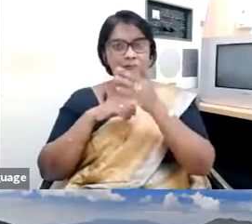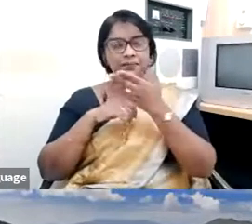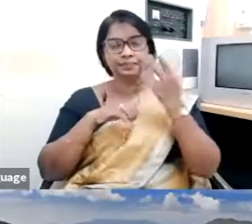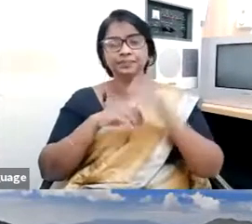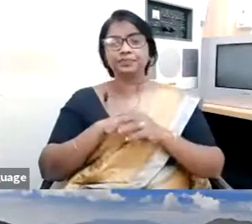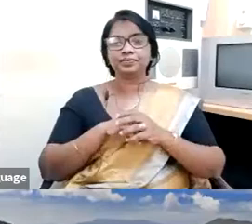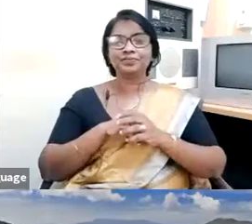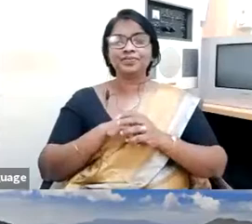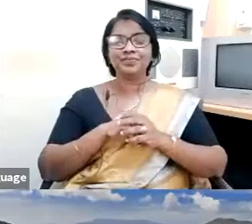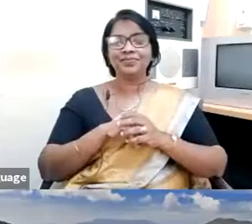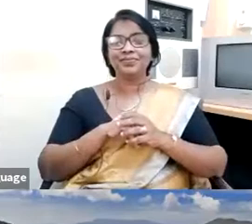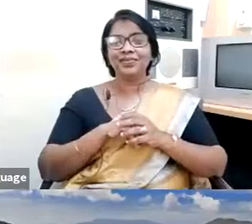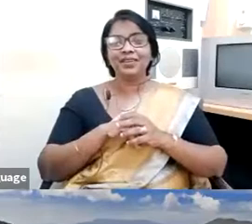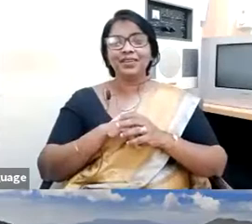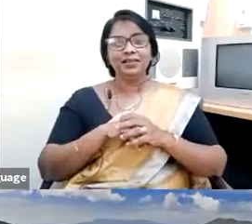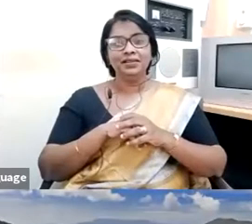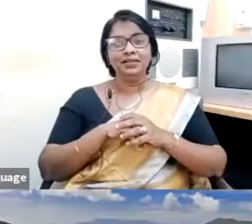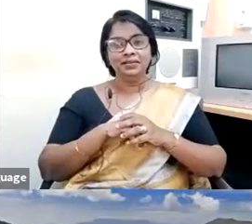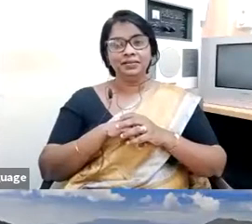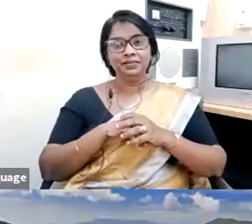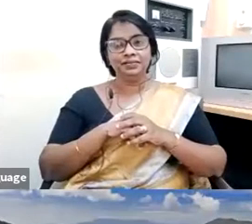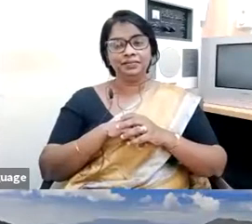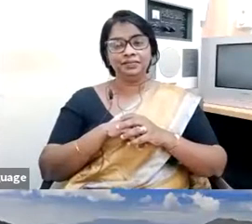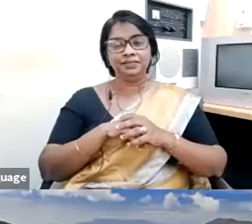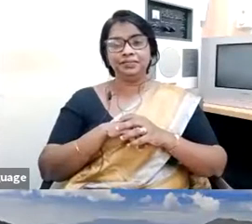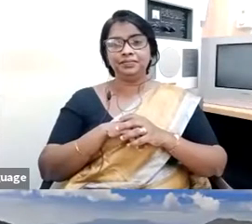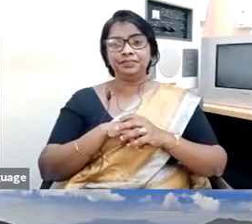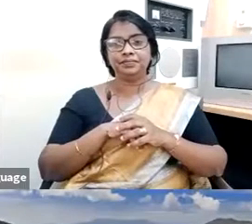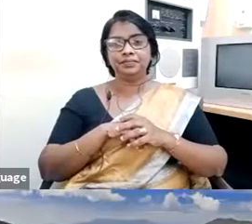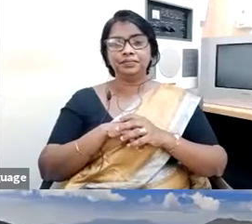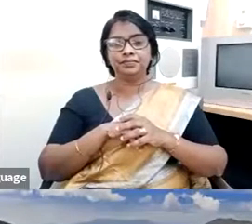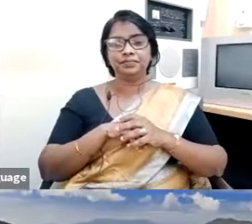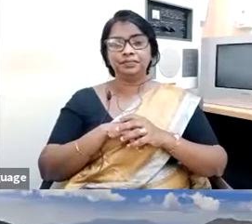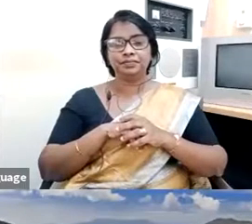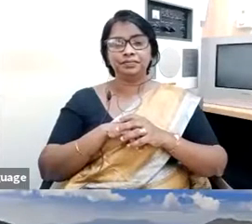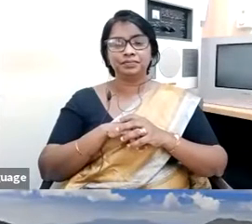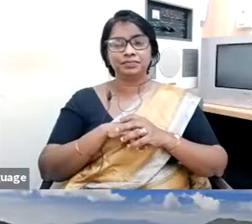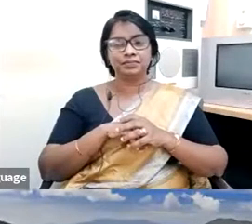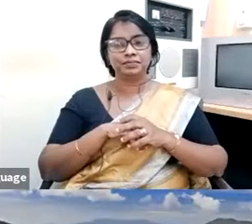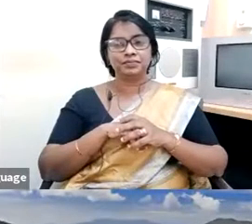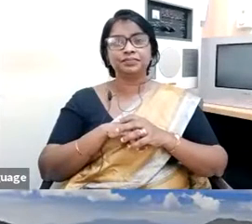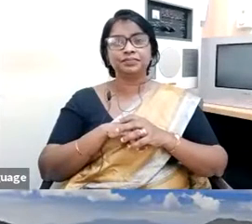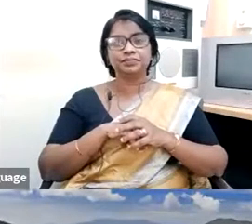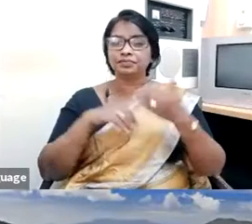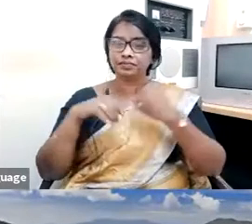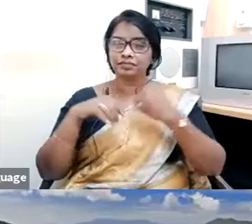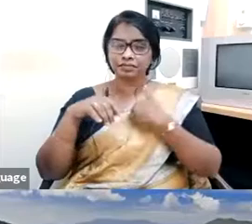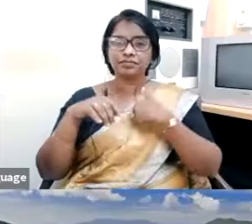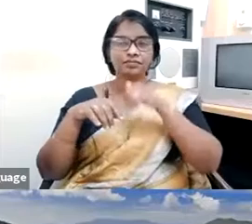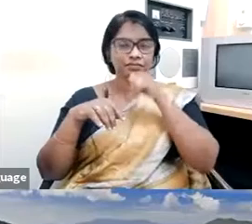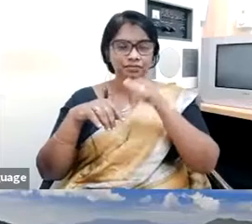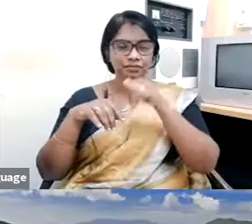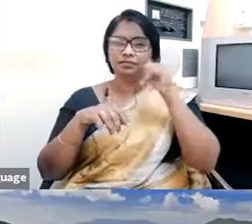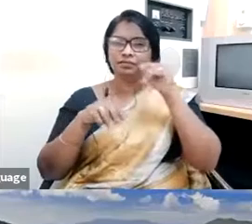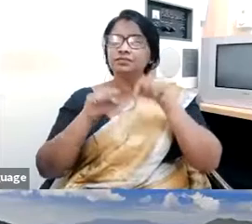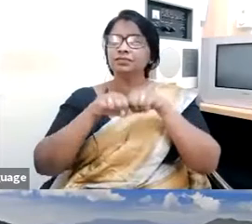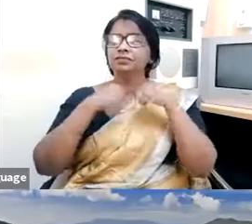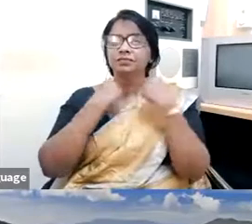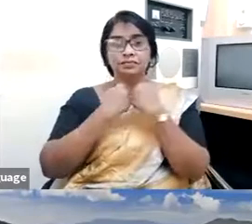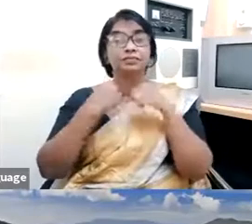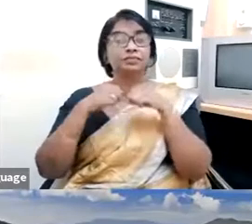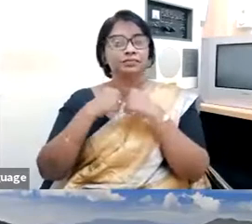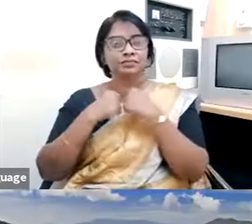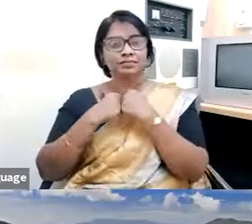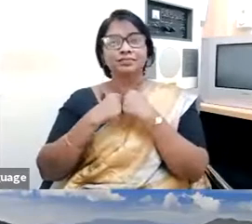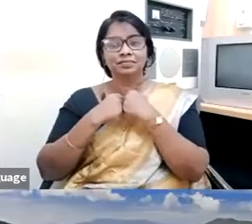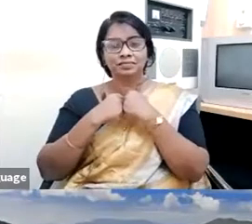Yeah, it's a good question. I know there are some companies who might be doing that, to get the tax concession, but